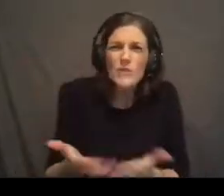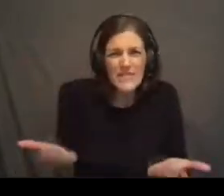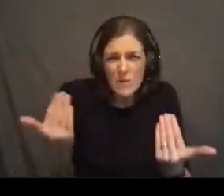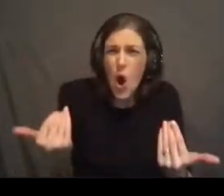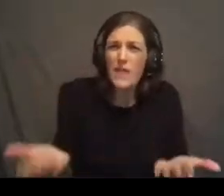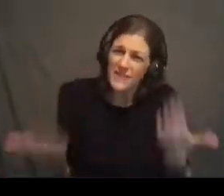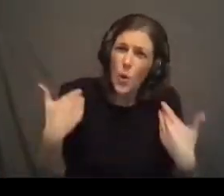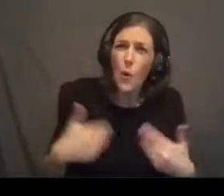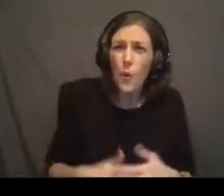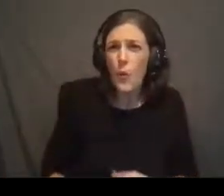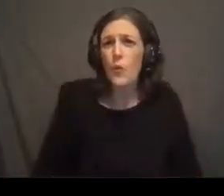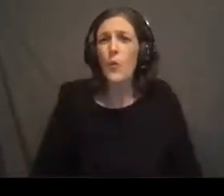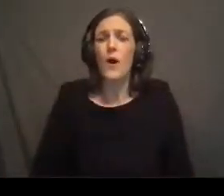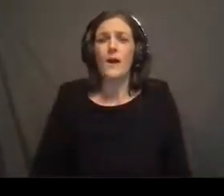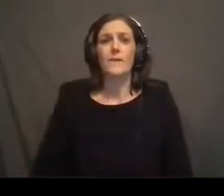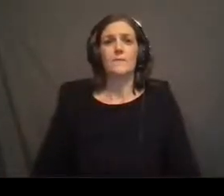Let's go.